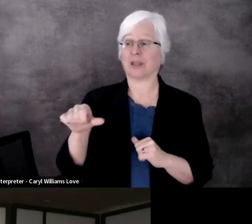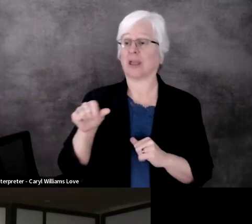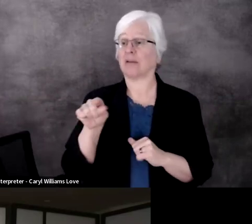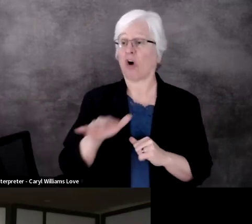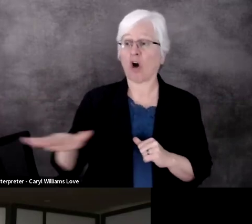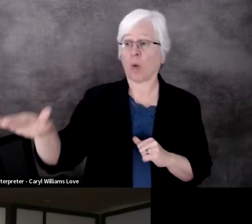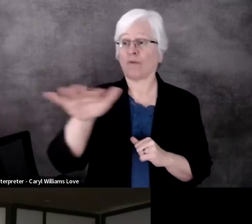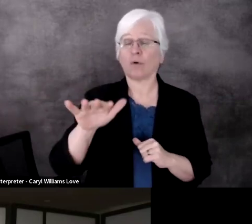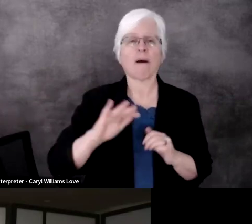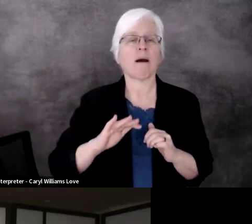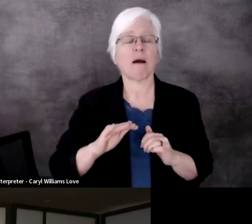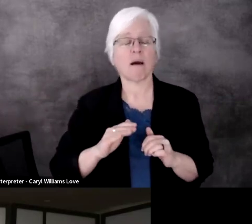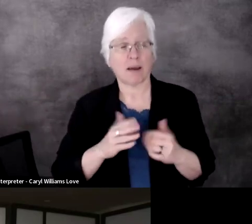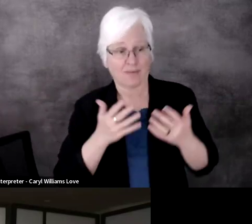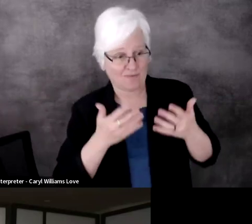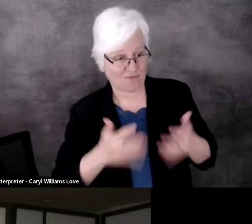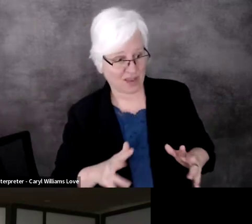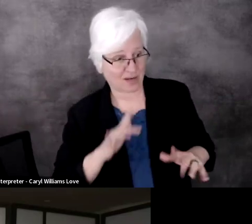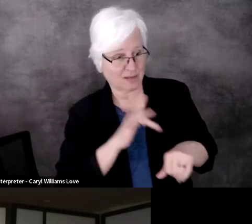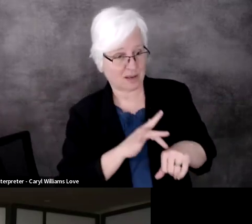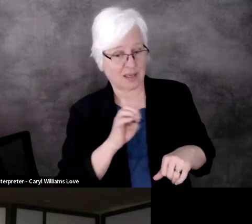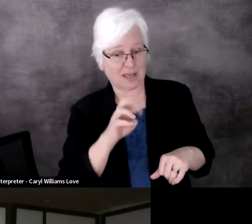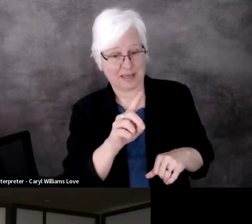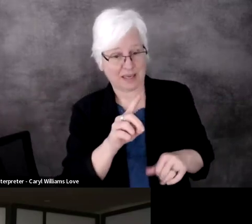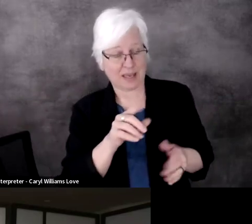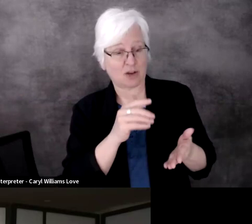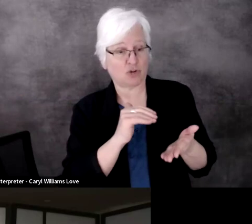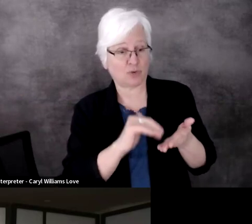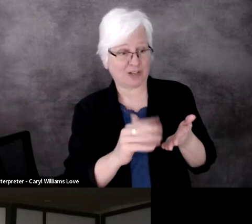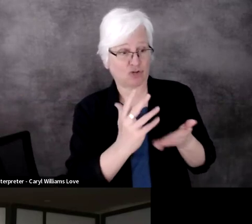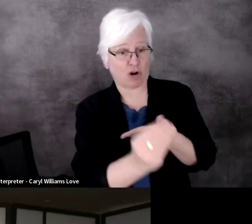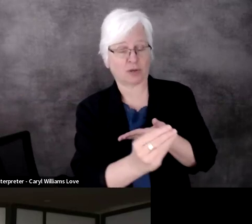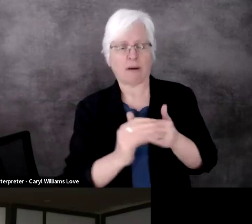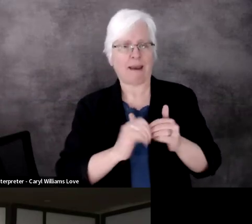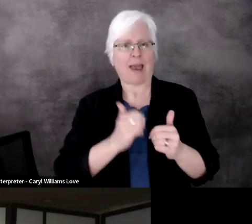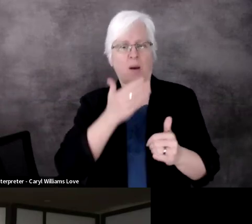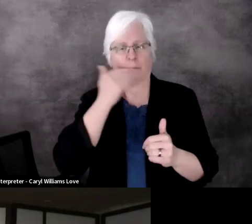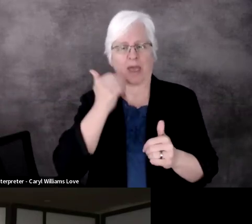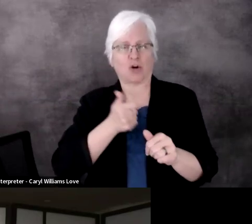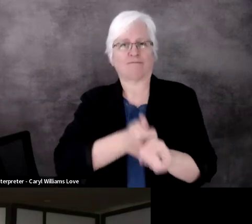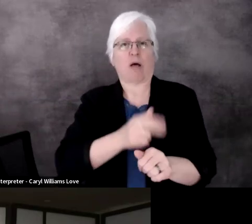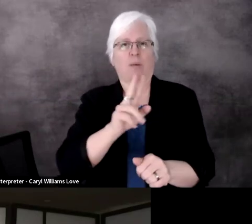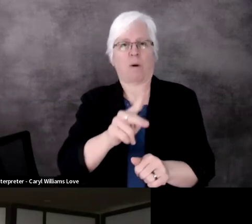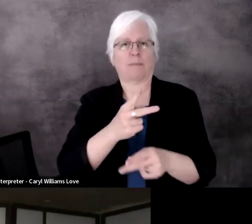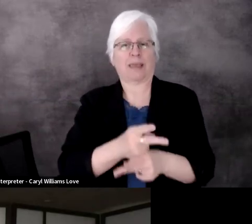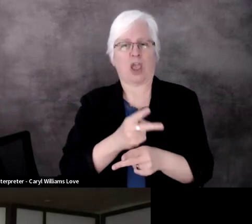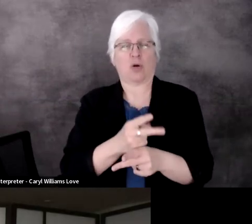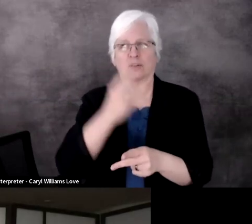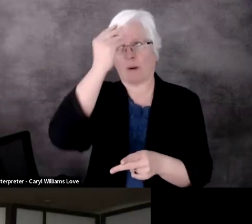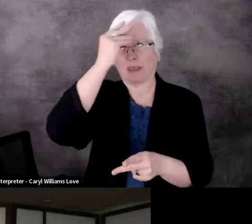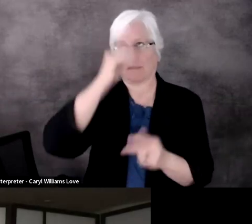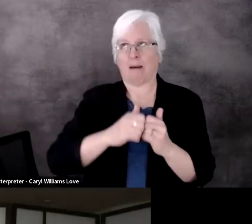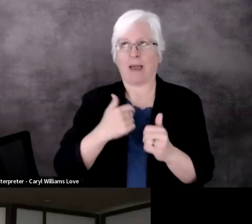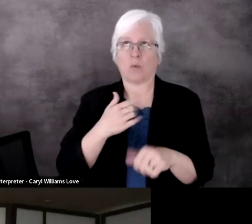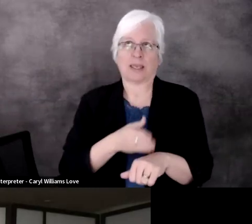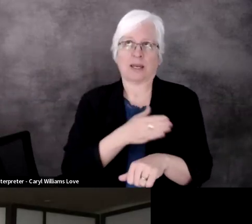improve the follow-up after discharge. So that's what I'm thinking about, of what we can improve there.